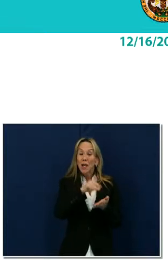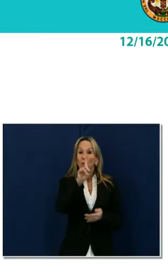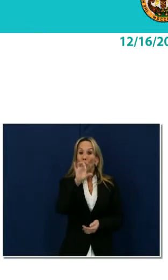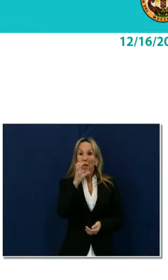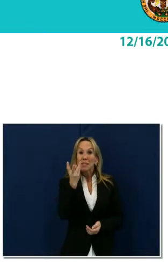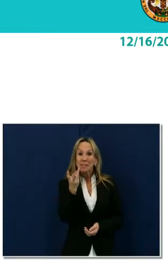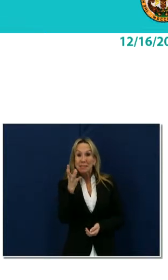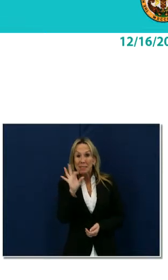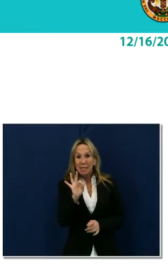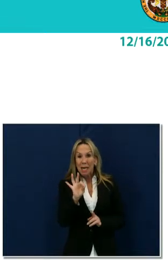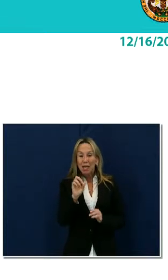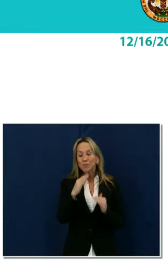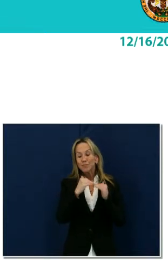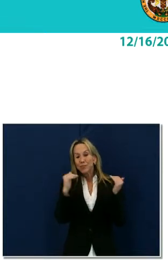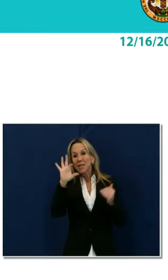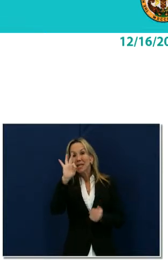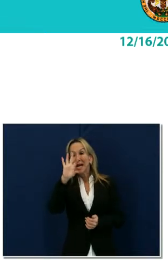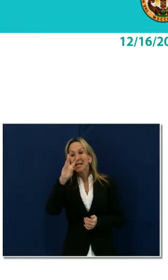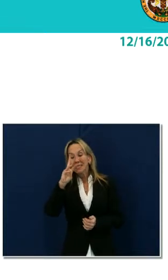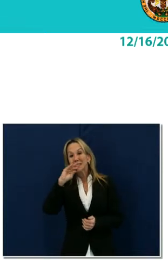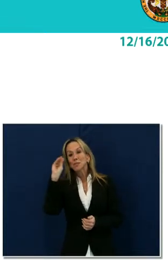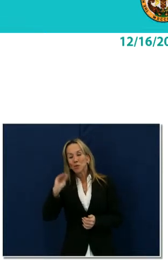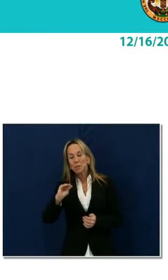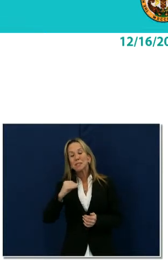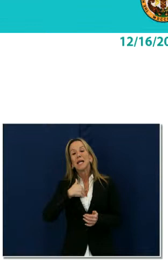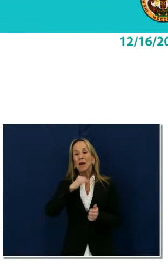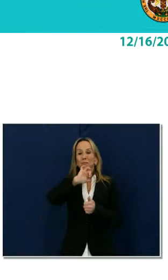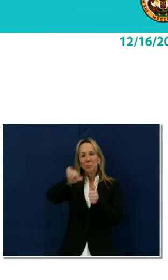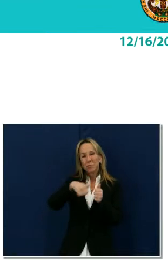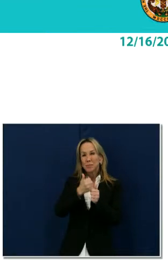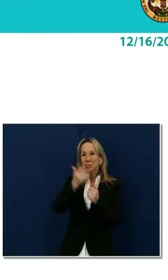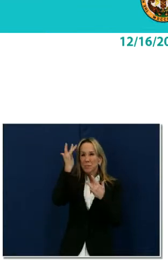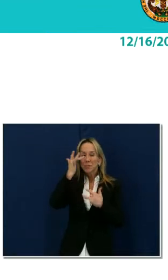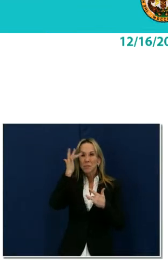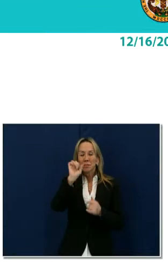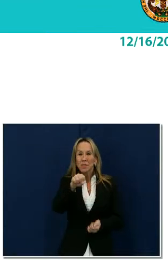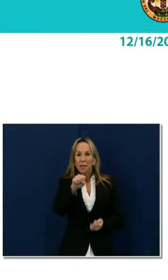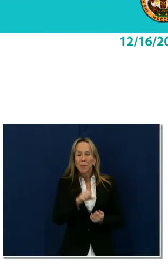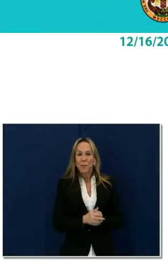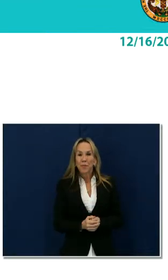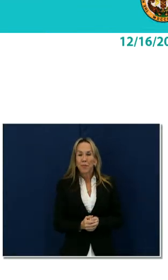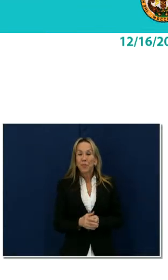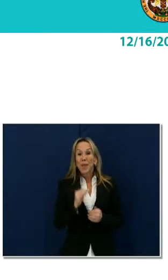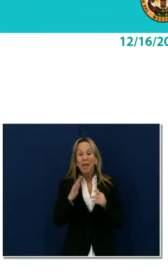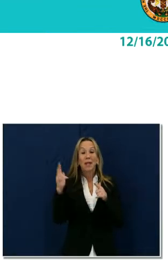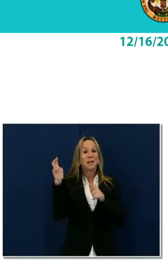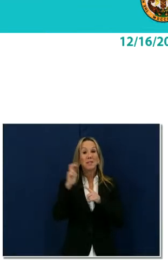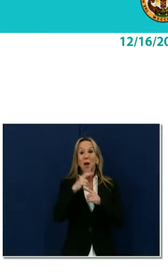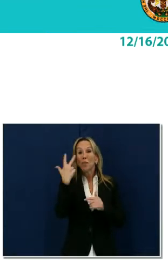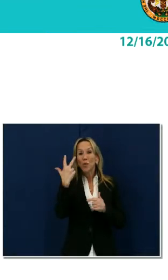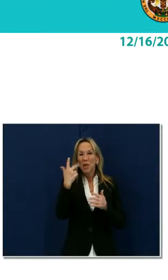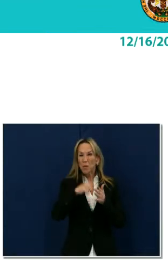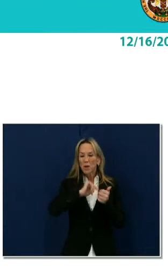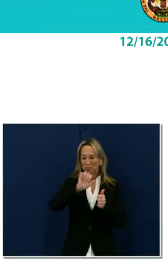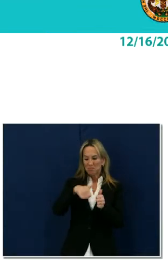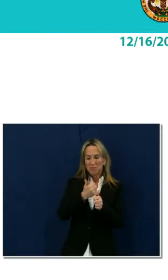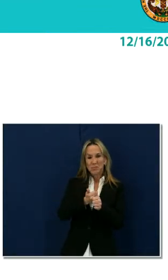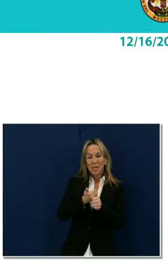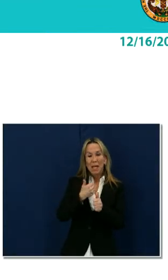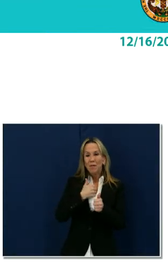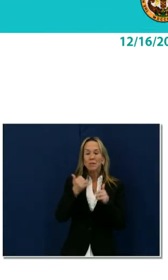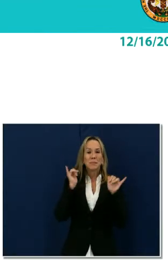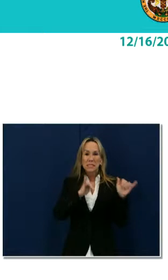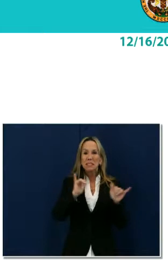1,169 or 96% had underlying medical conditions, and the top 3 conditions remain unchanged from